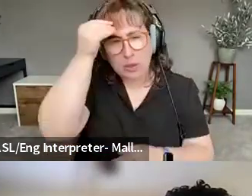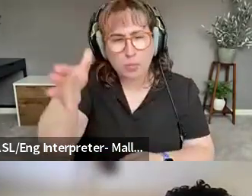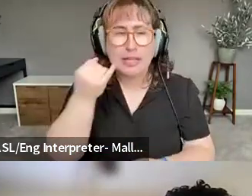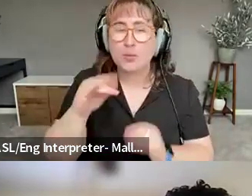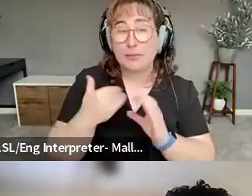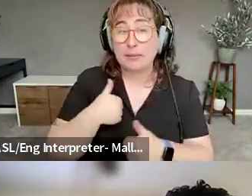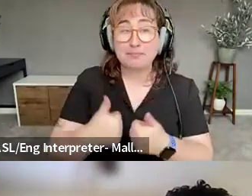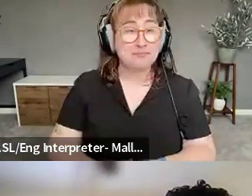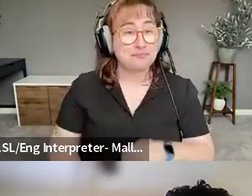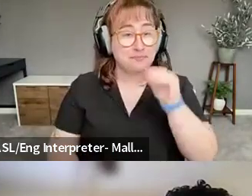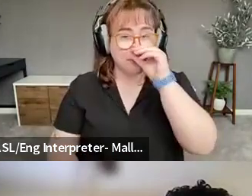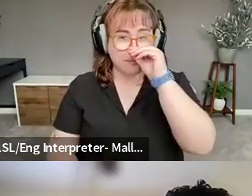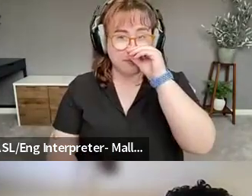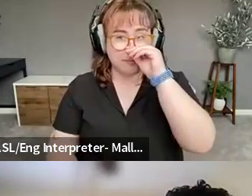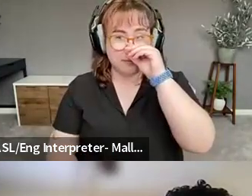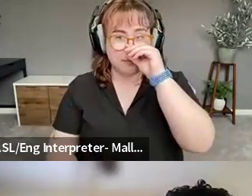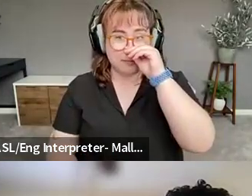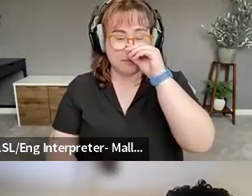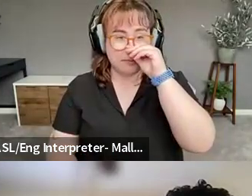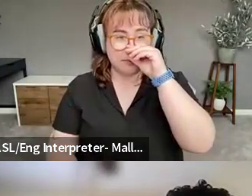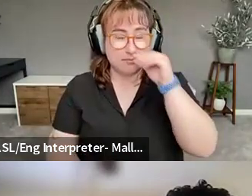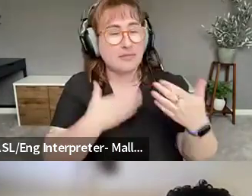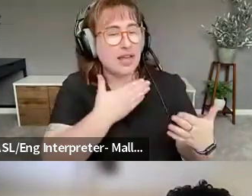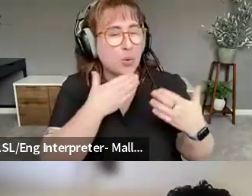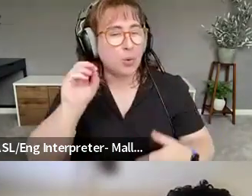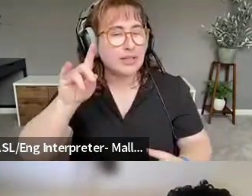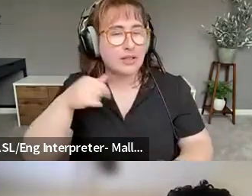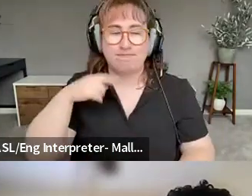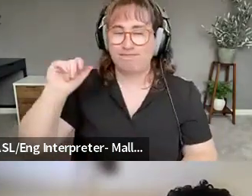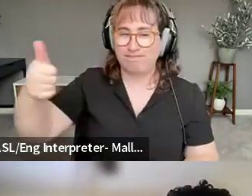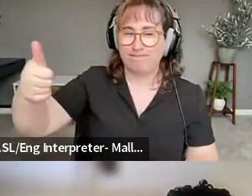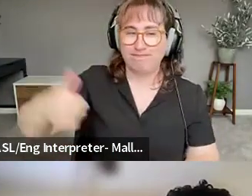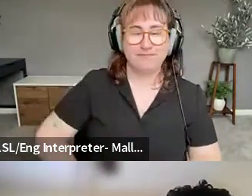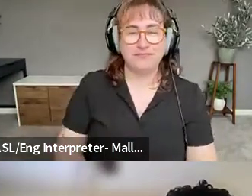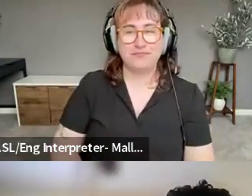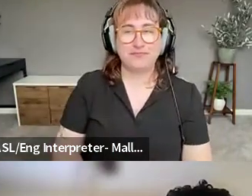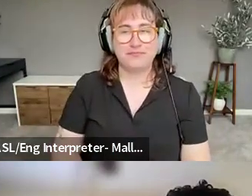send me an email. Thank you. Perfect. Thank you so much, Odelia. Sure.